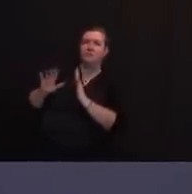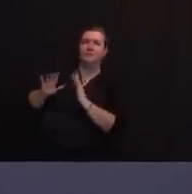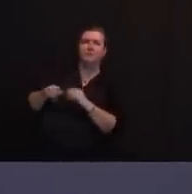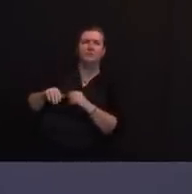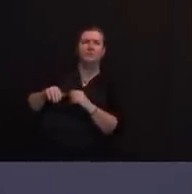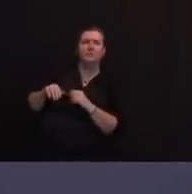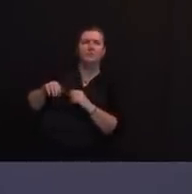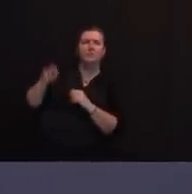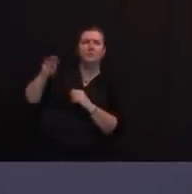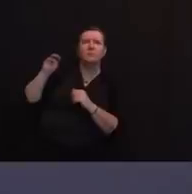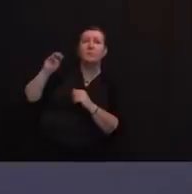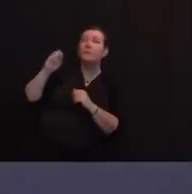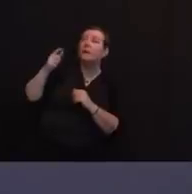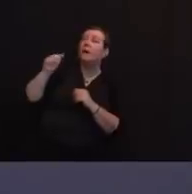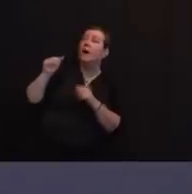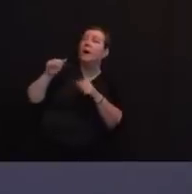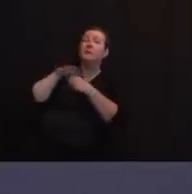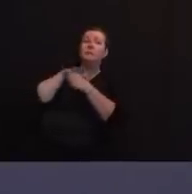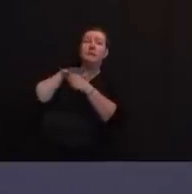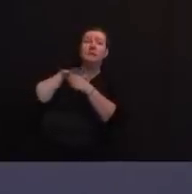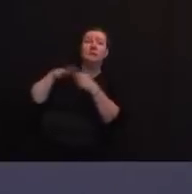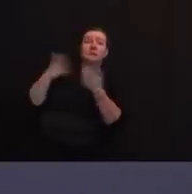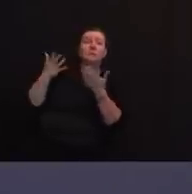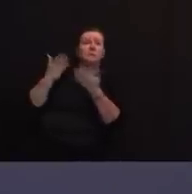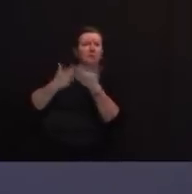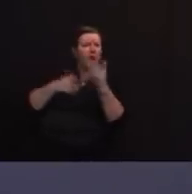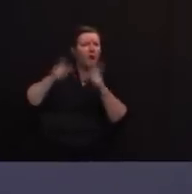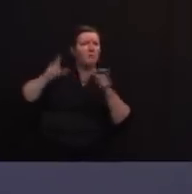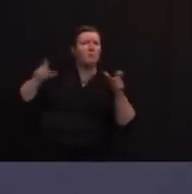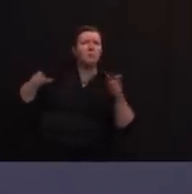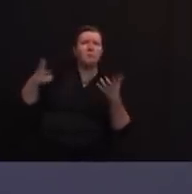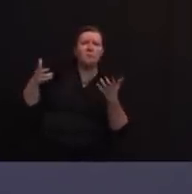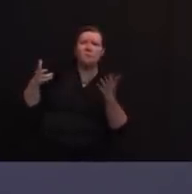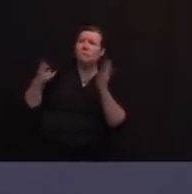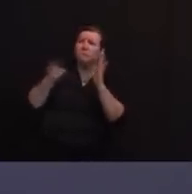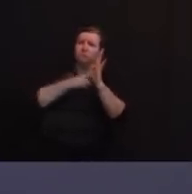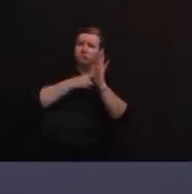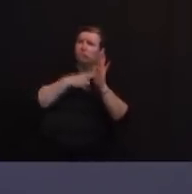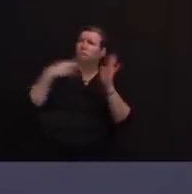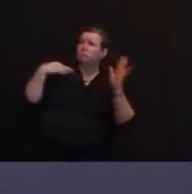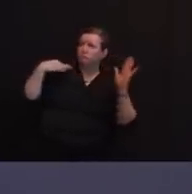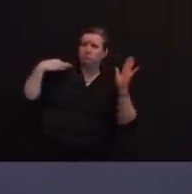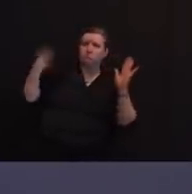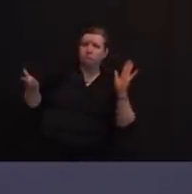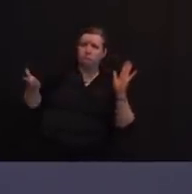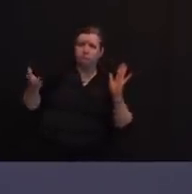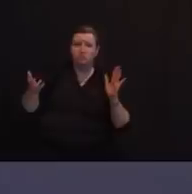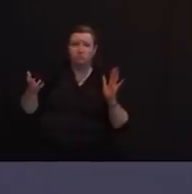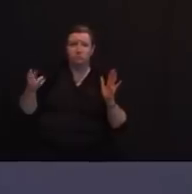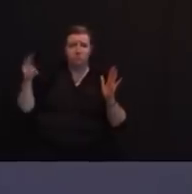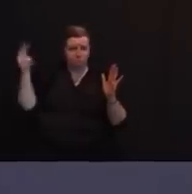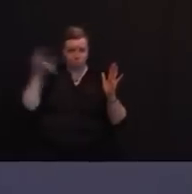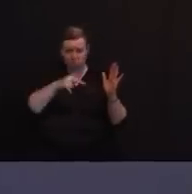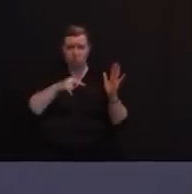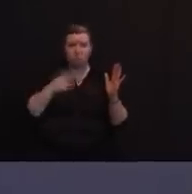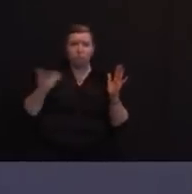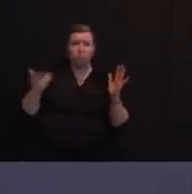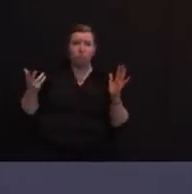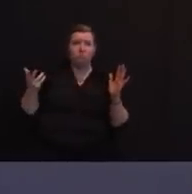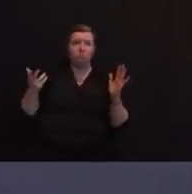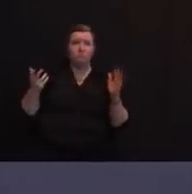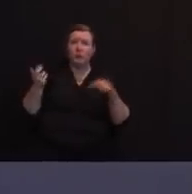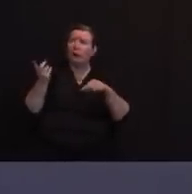healthcare workers have said that they've signed up and received a confirmation email that said their group wasn't eligible, yet they are 1A. Others said they didn't